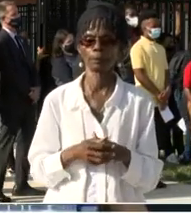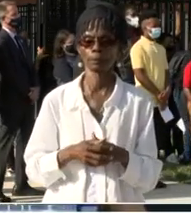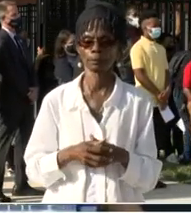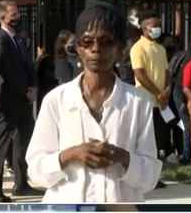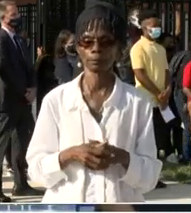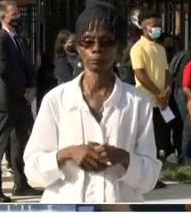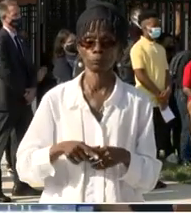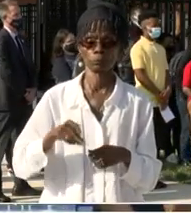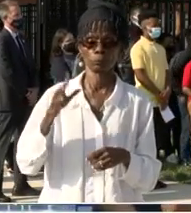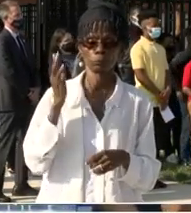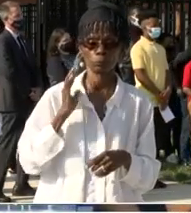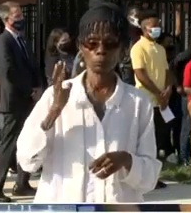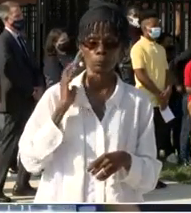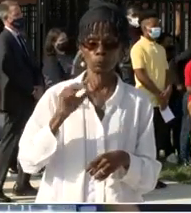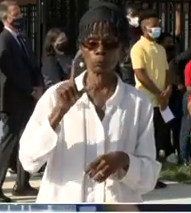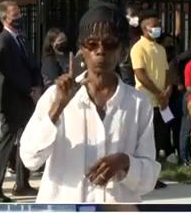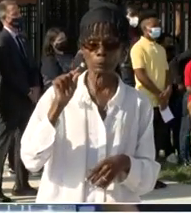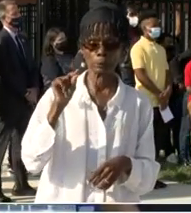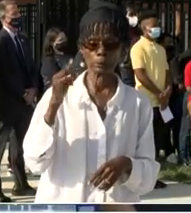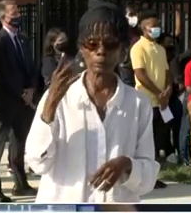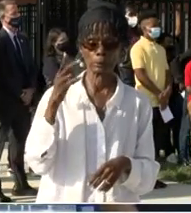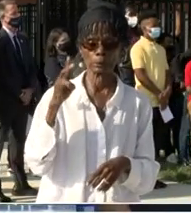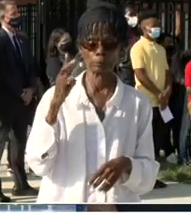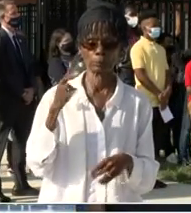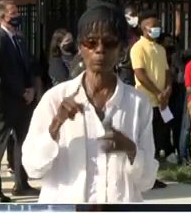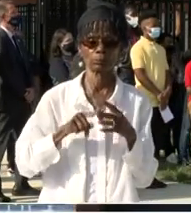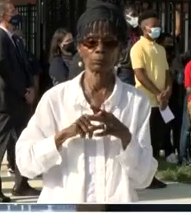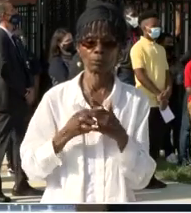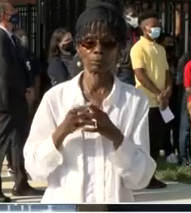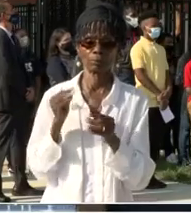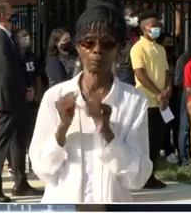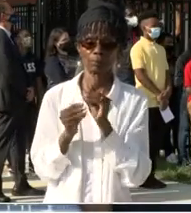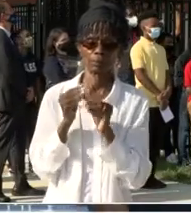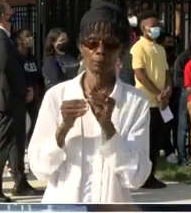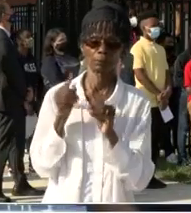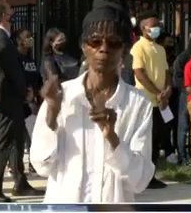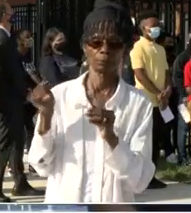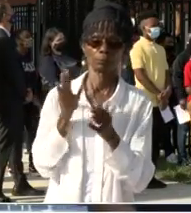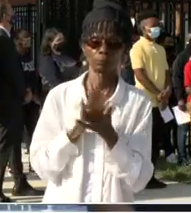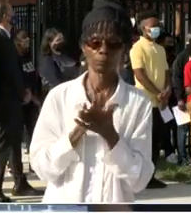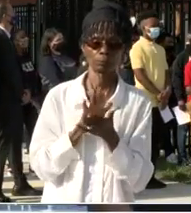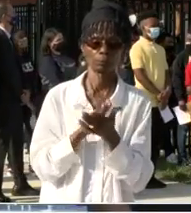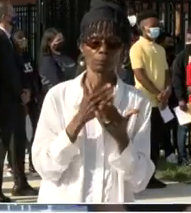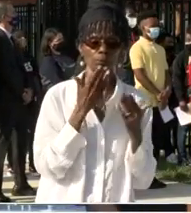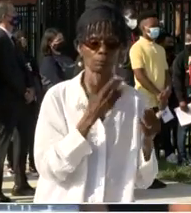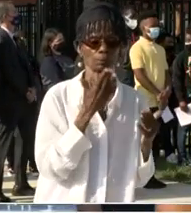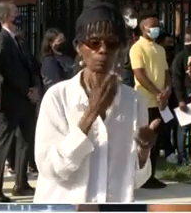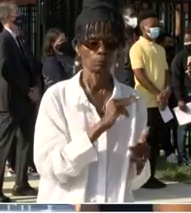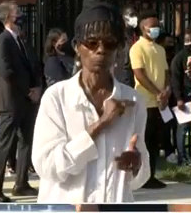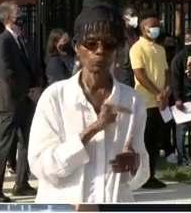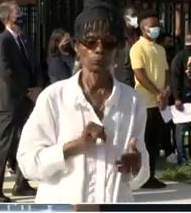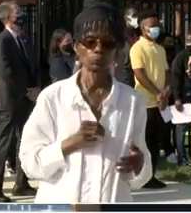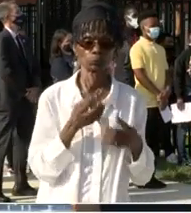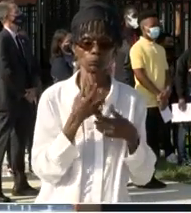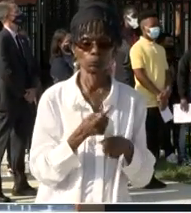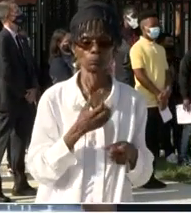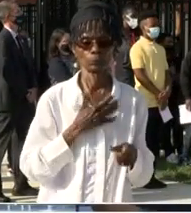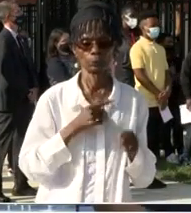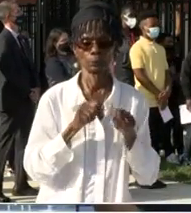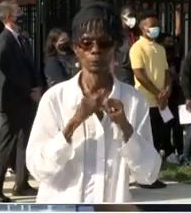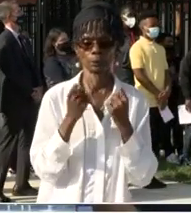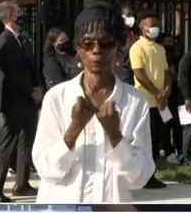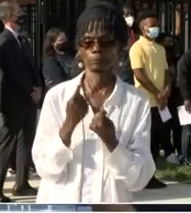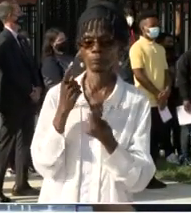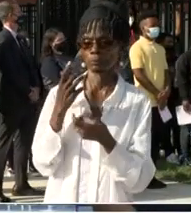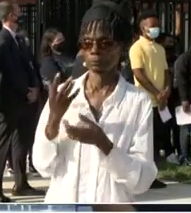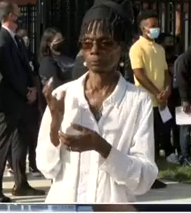in 2017. Mayor Bowser, thank you for trusting our team to get the job done. We know it was a long